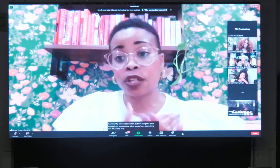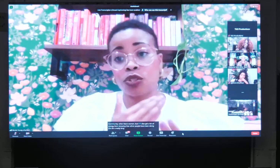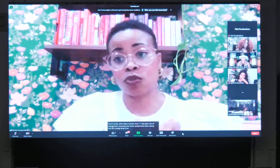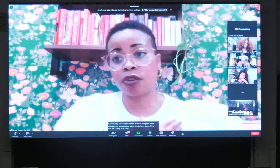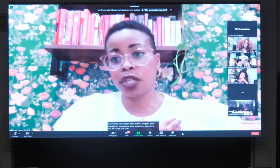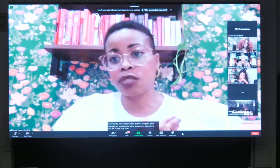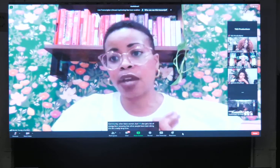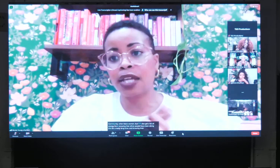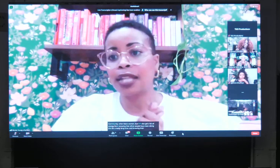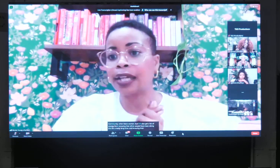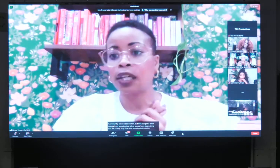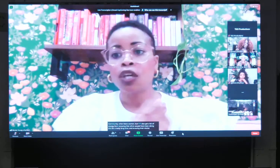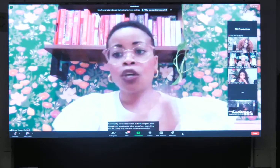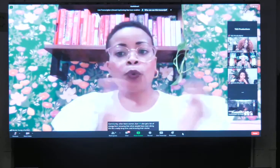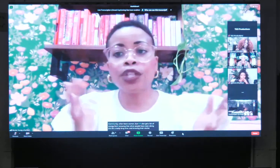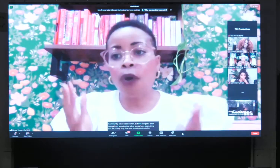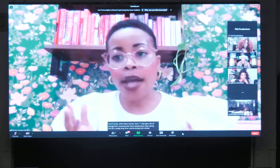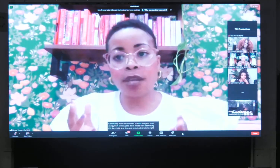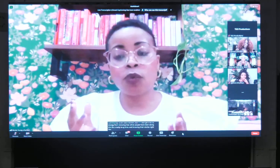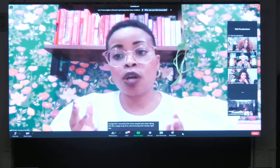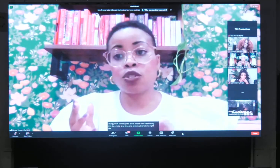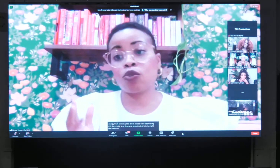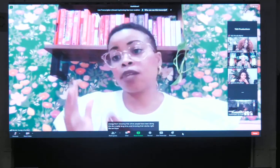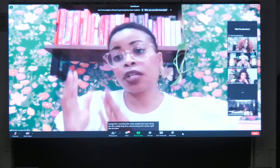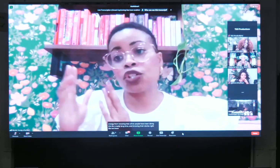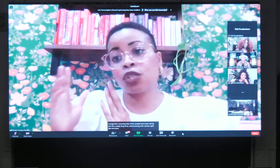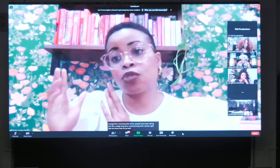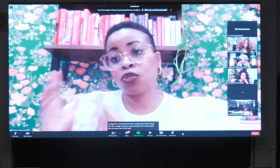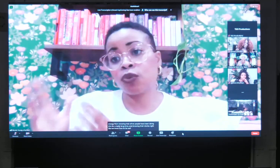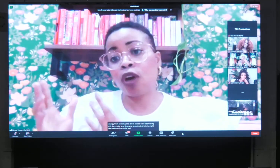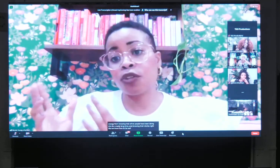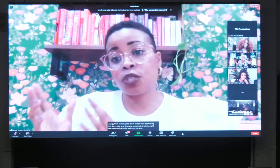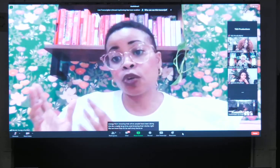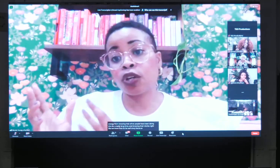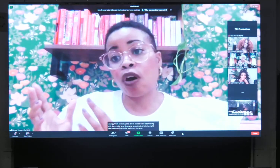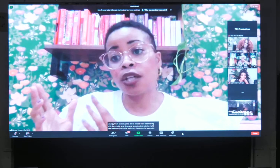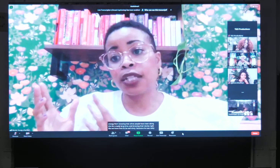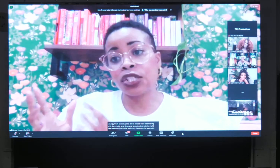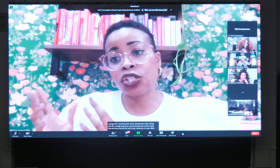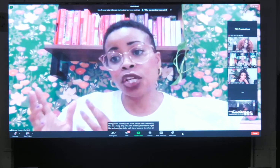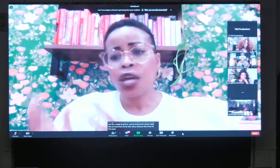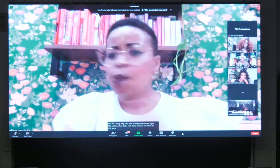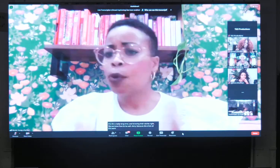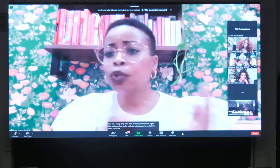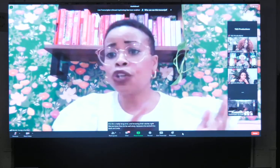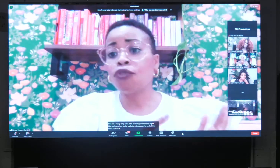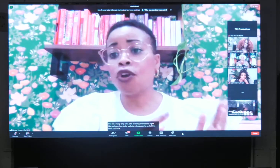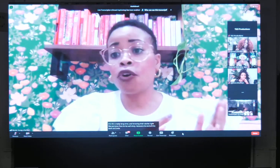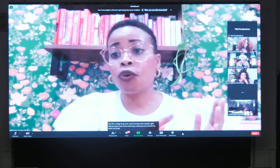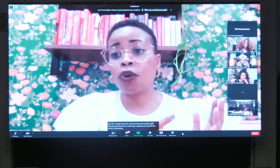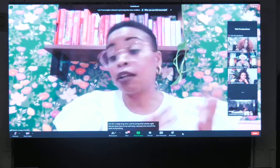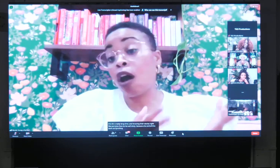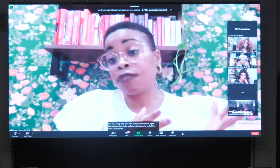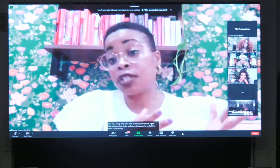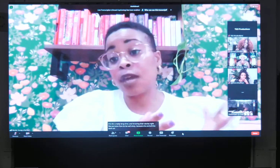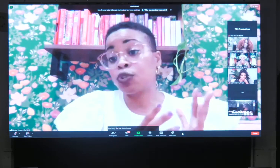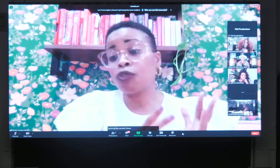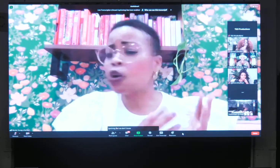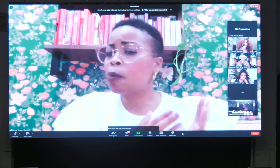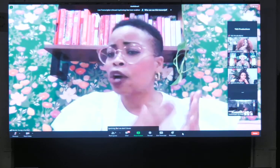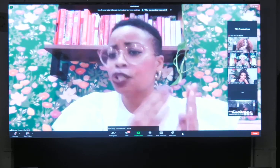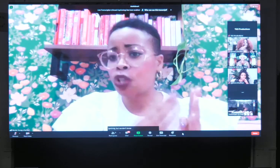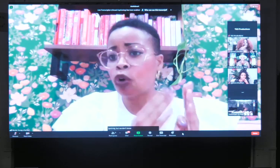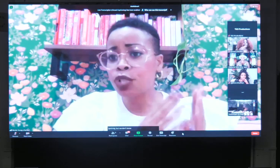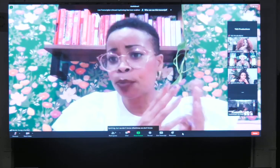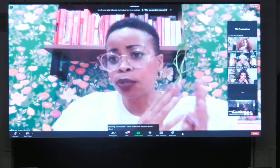knowing their stories, right? Like, we know Ida B. Wells' story because she was doing all this work on lynching, but we don't know, oftentimes we don't know